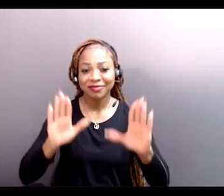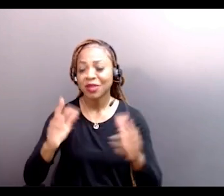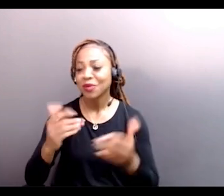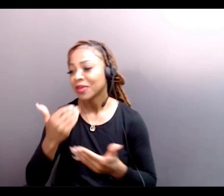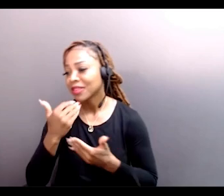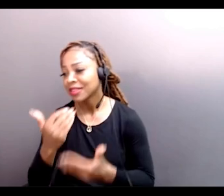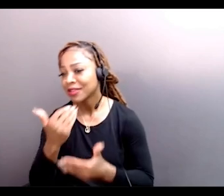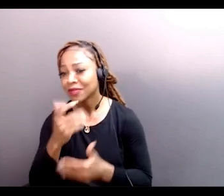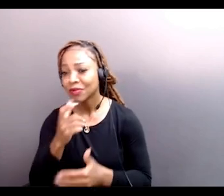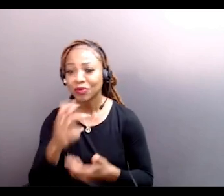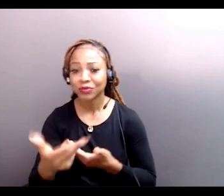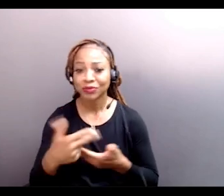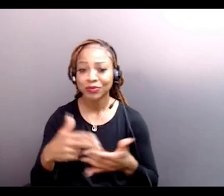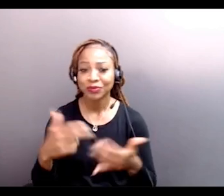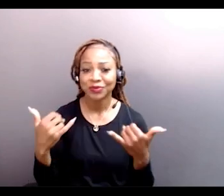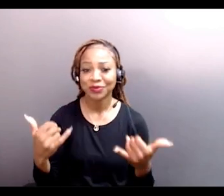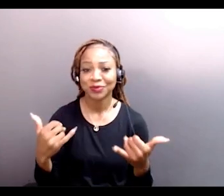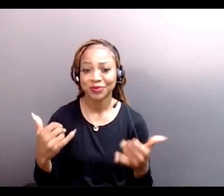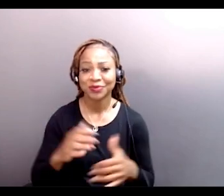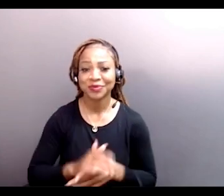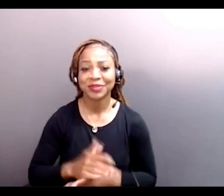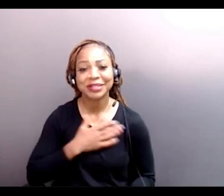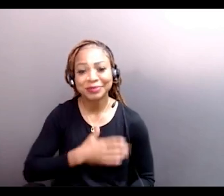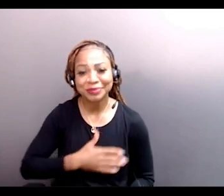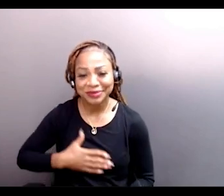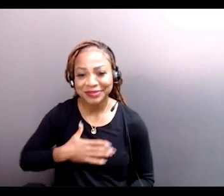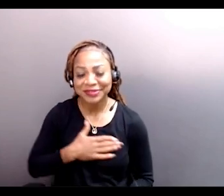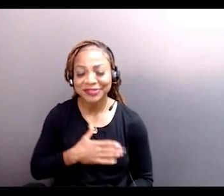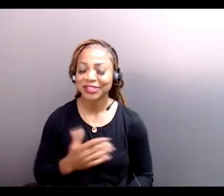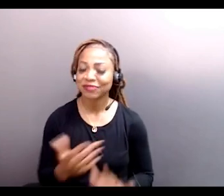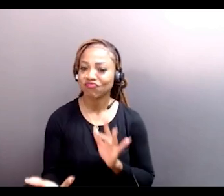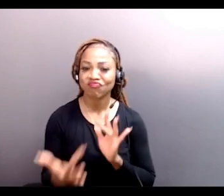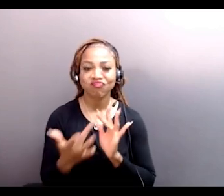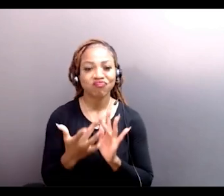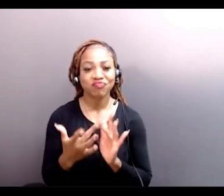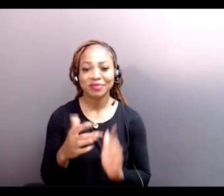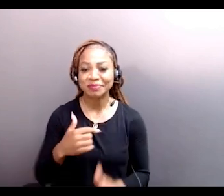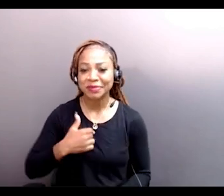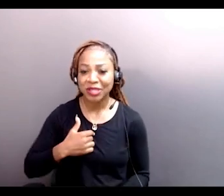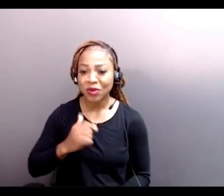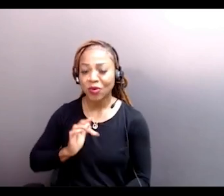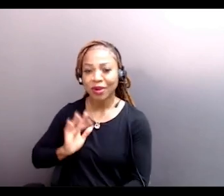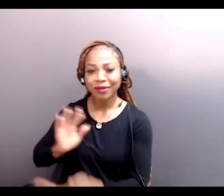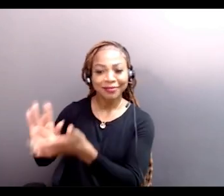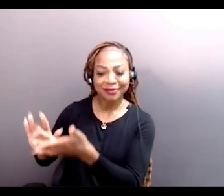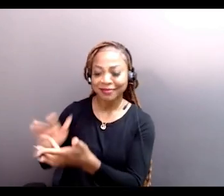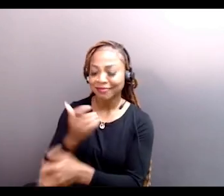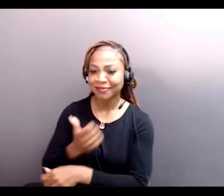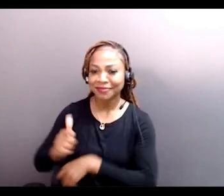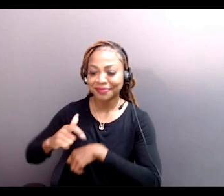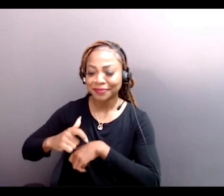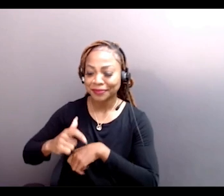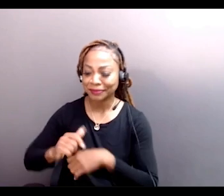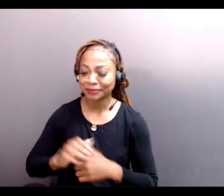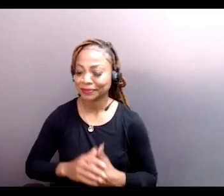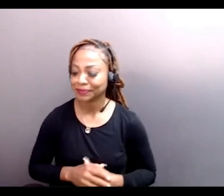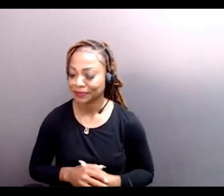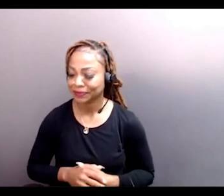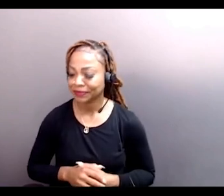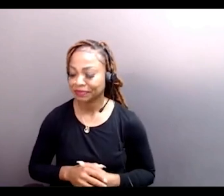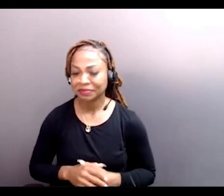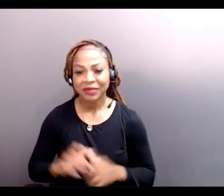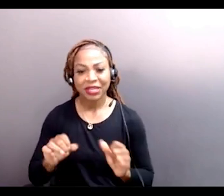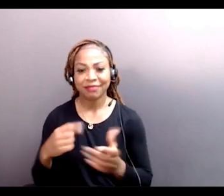thank everyone for joining us here today. Please do feel free to reach out to me or Dr. Dryden at any time